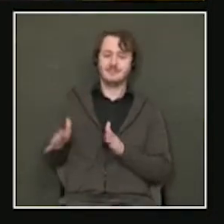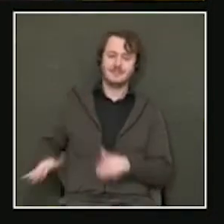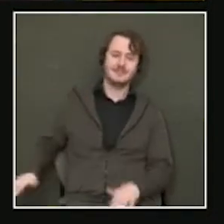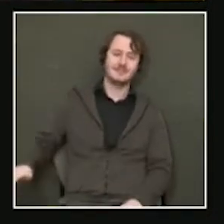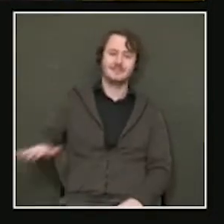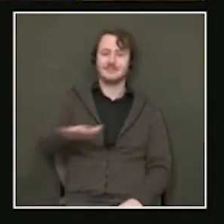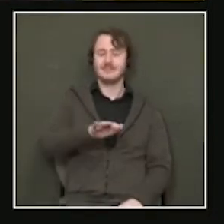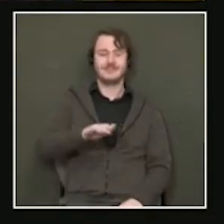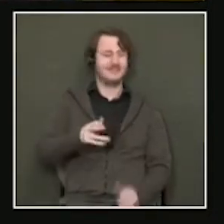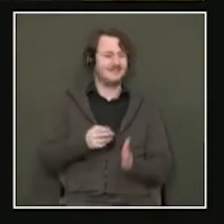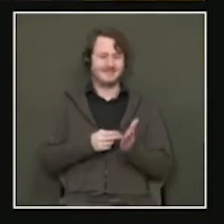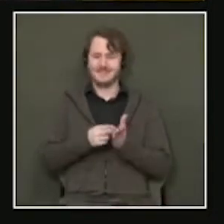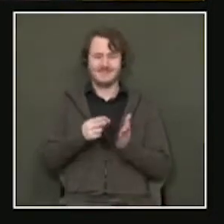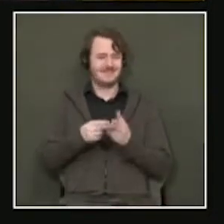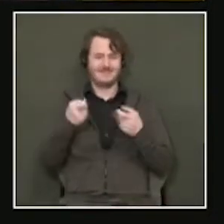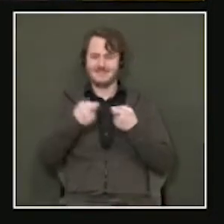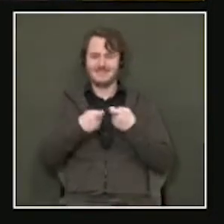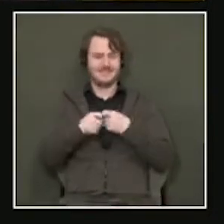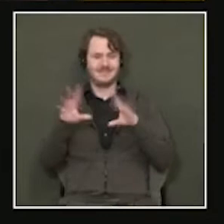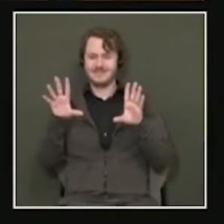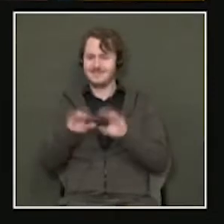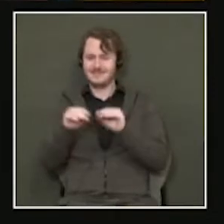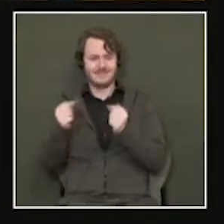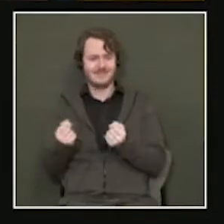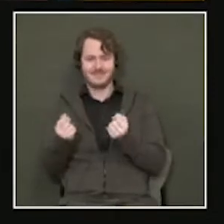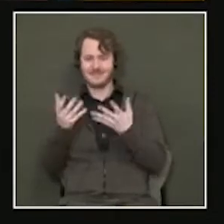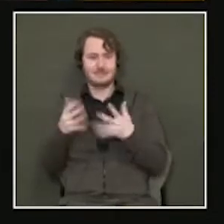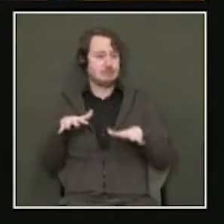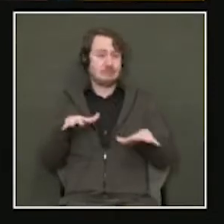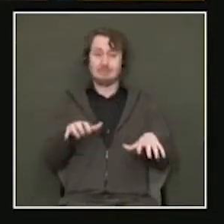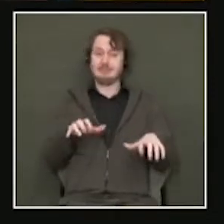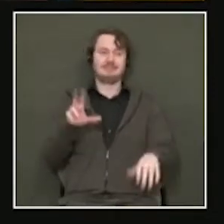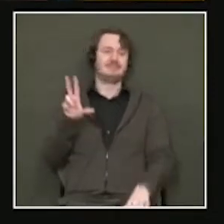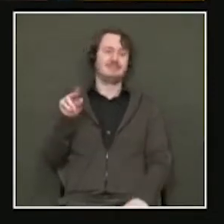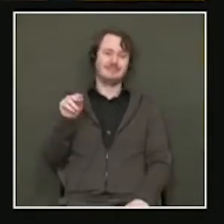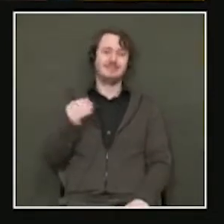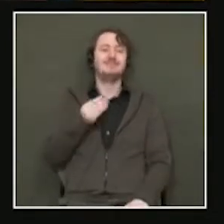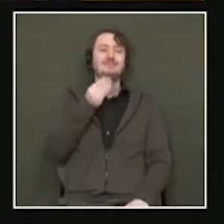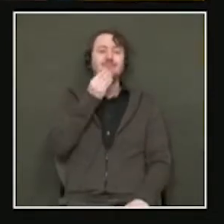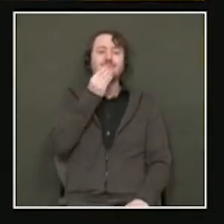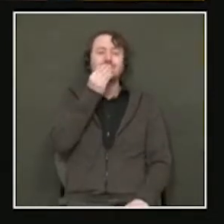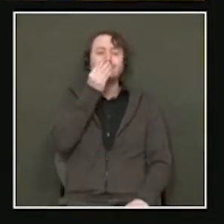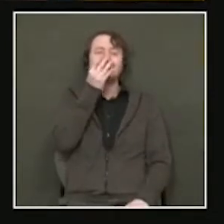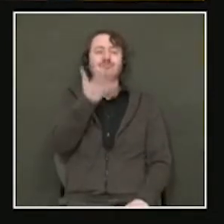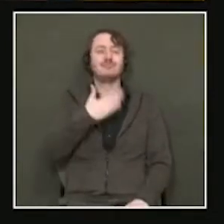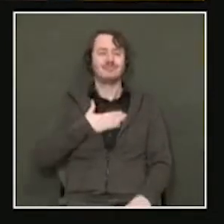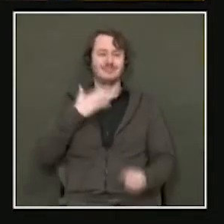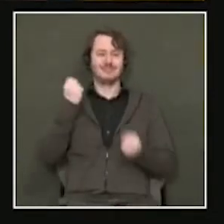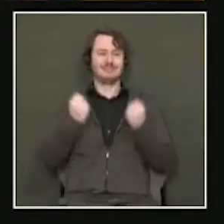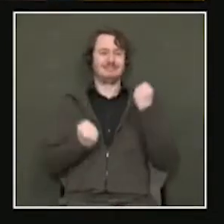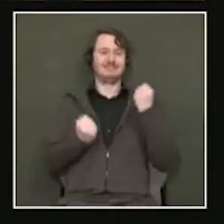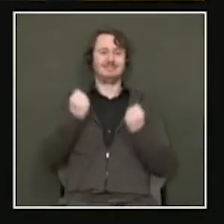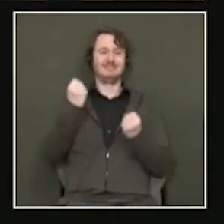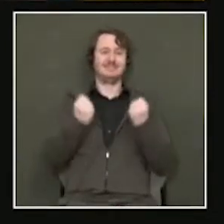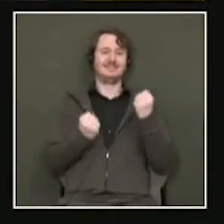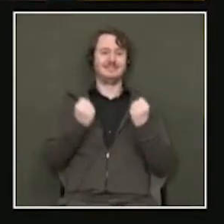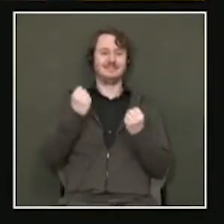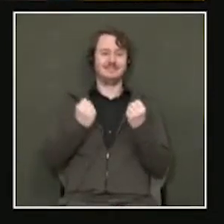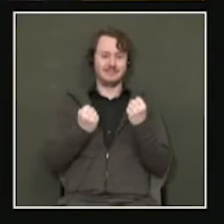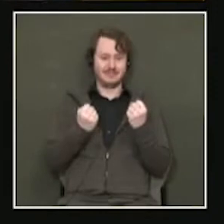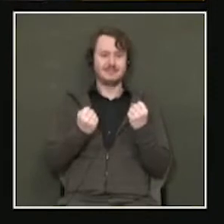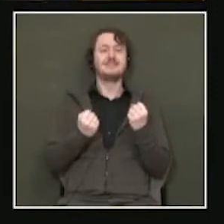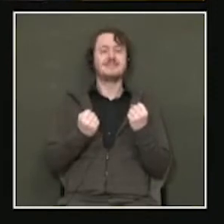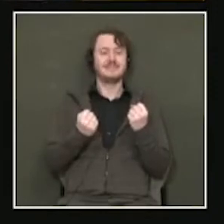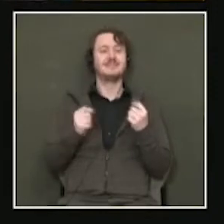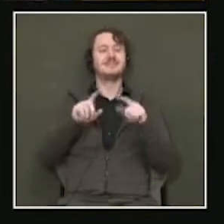much is out of power, so I'm not freezing because I'm sitting nice and warm in my car. But